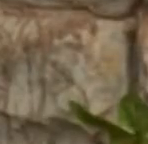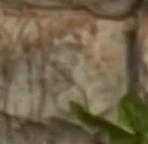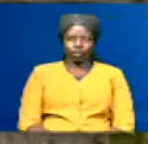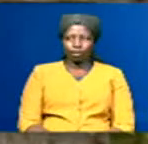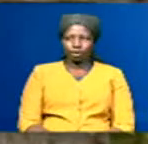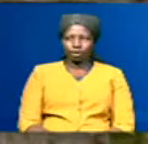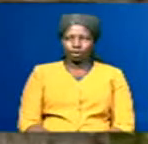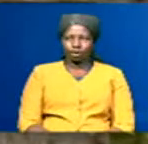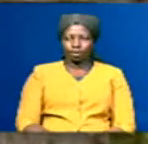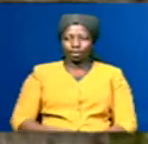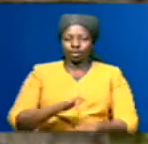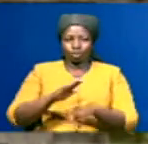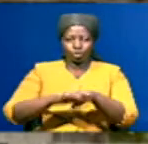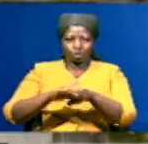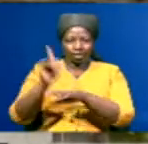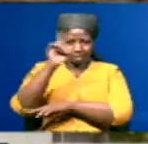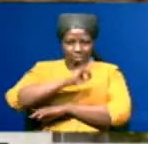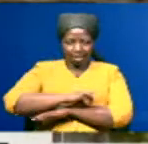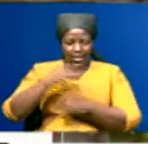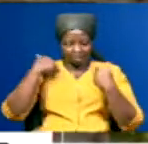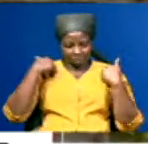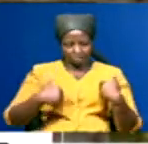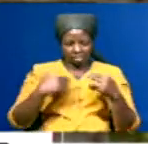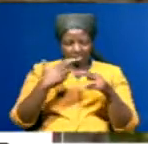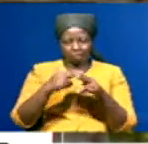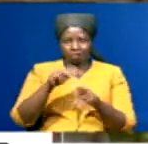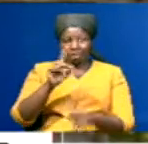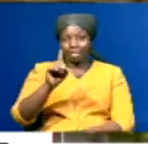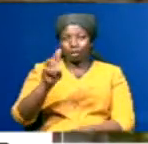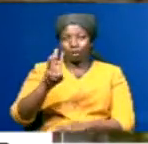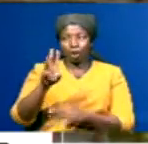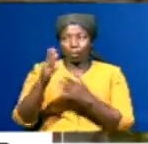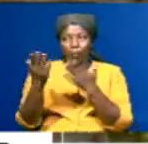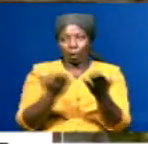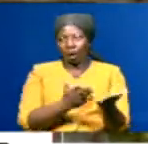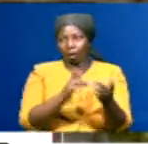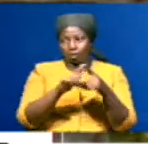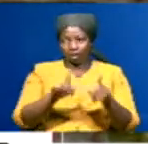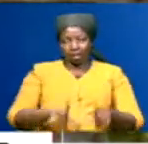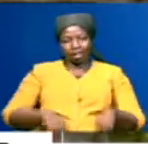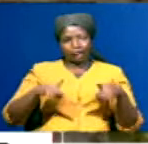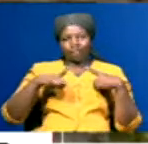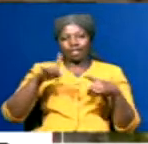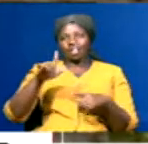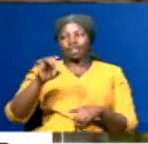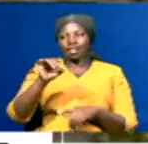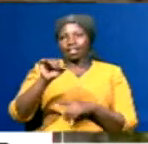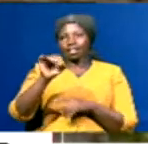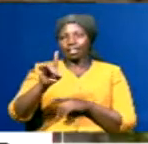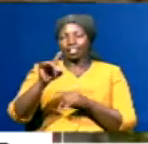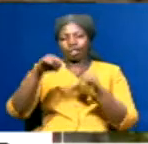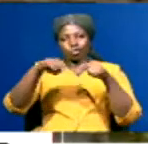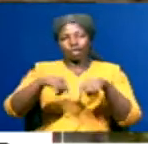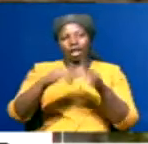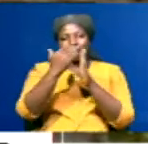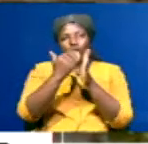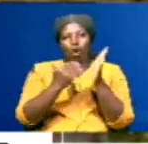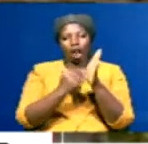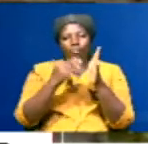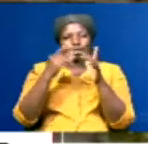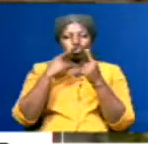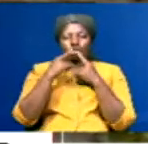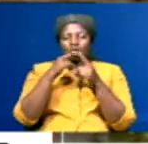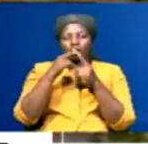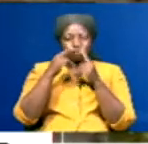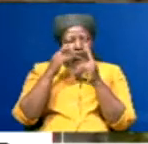Good day to you. My name is Daniel Wahome, and welcome to this edition of The Living Legends. Today's episode features a trailblazer